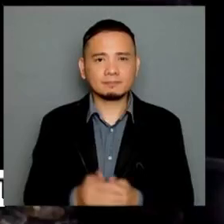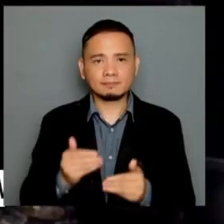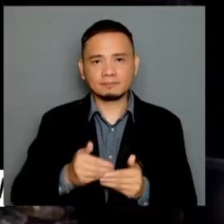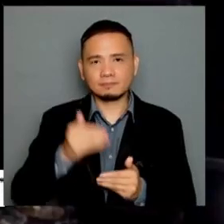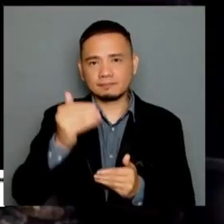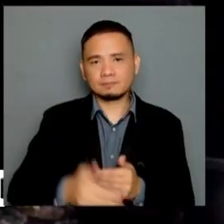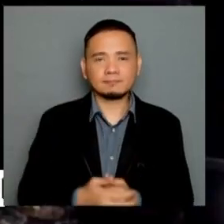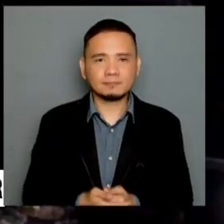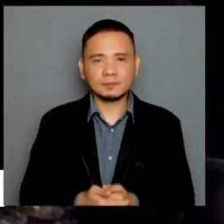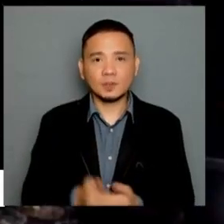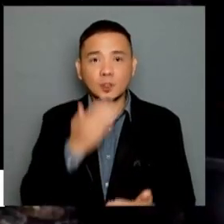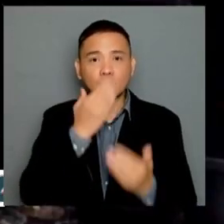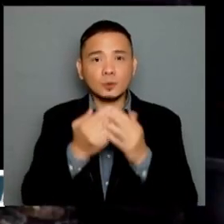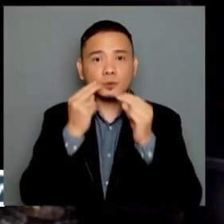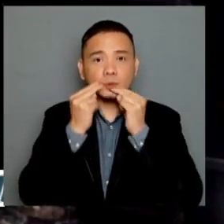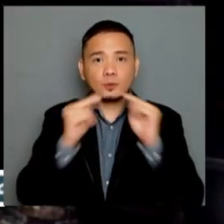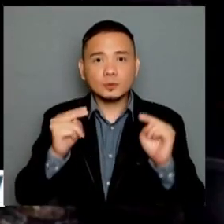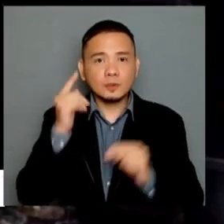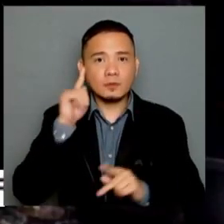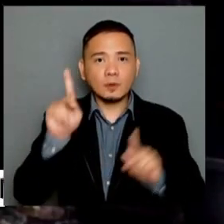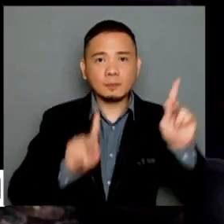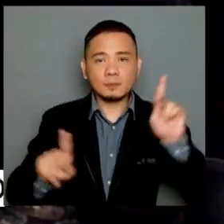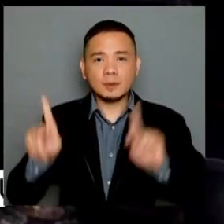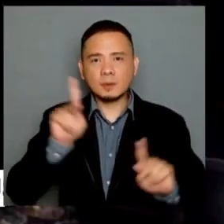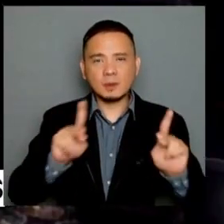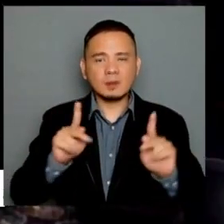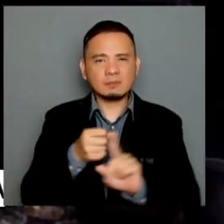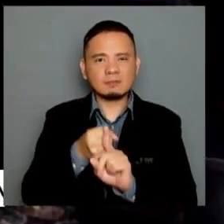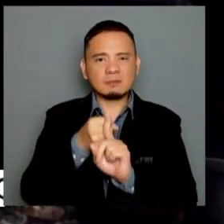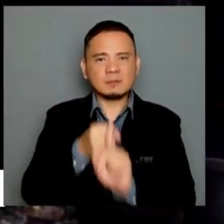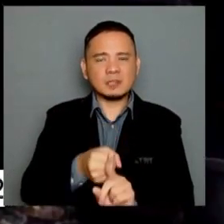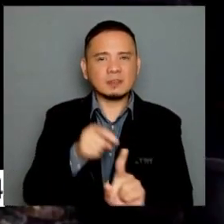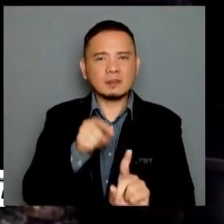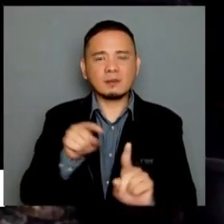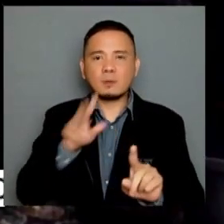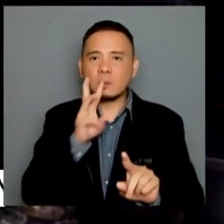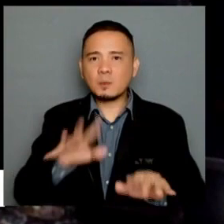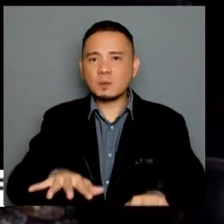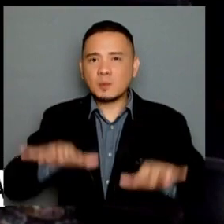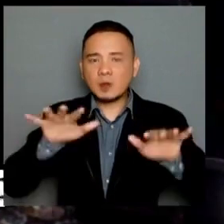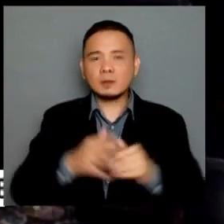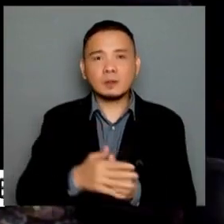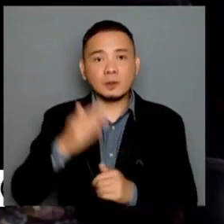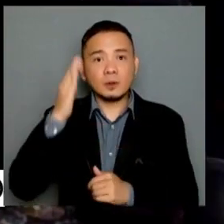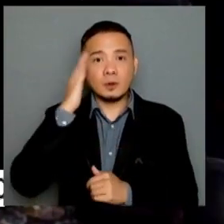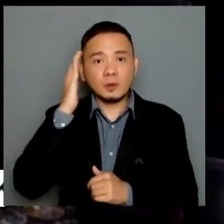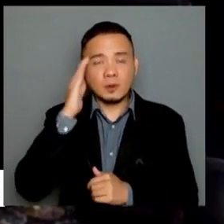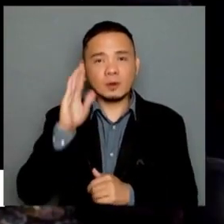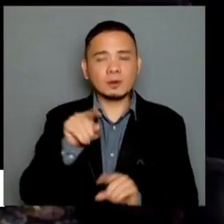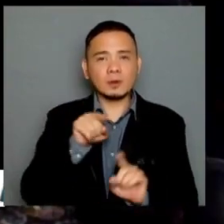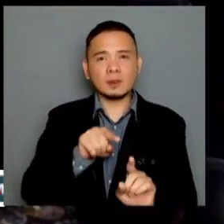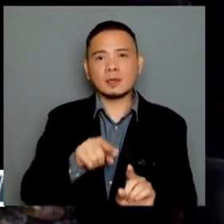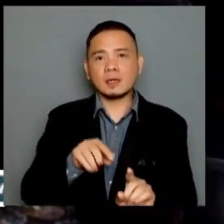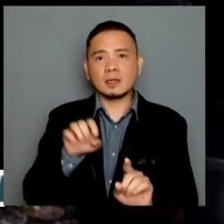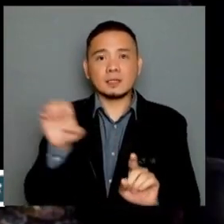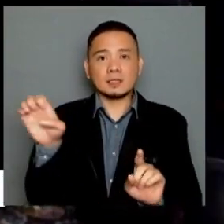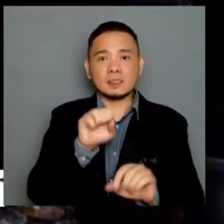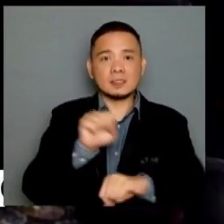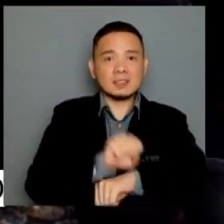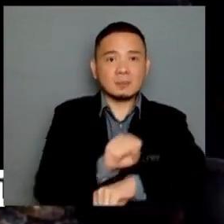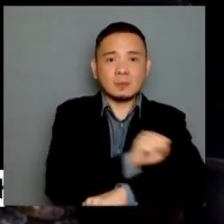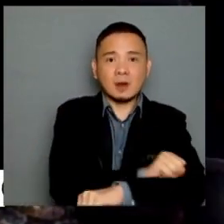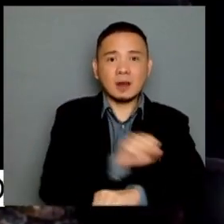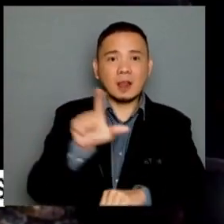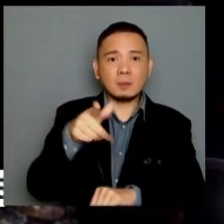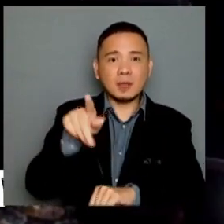Good news for flood-stricken provinces as the low-pressure area off eastern Samar has dissipated, but moderate to